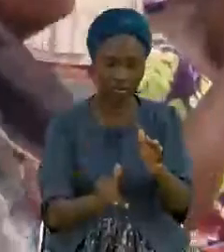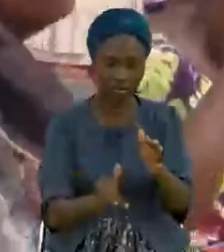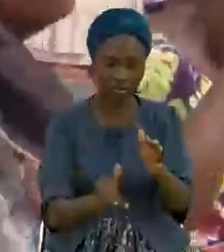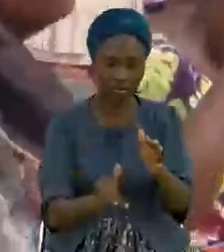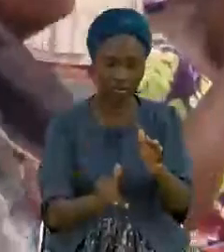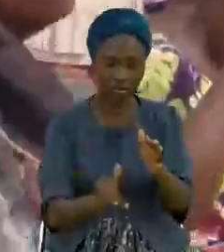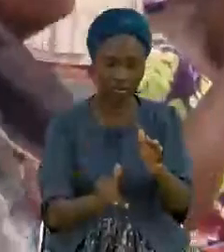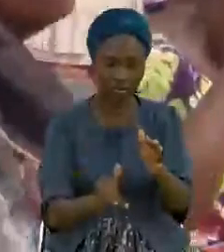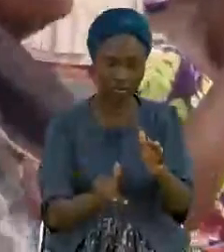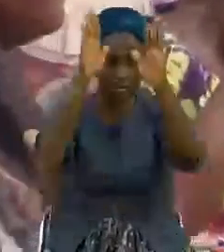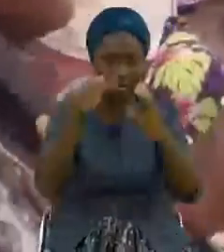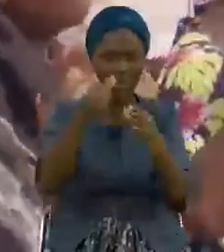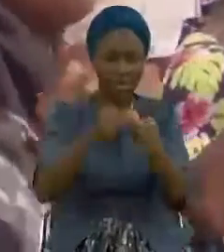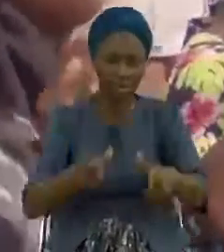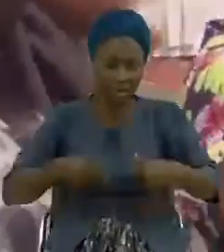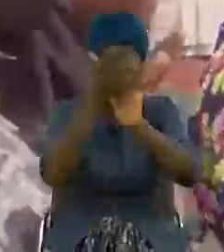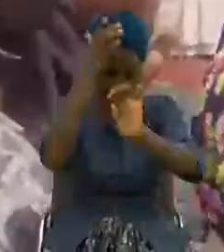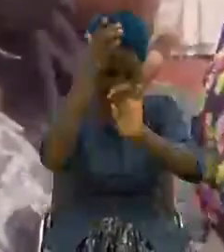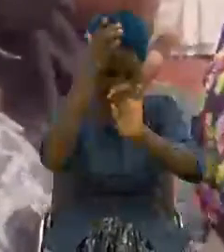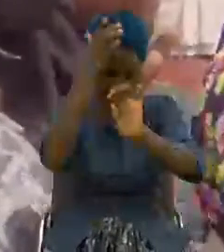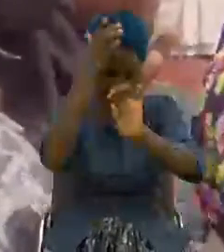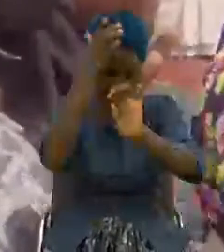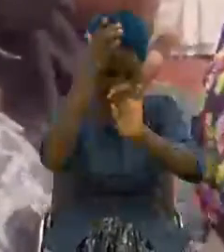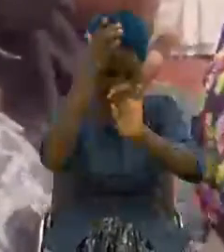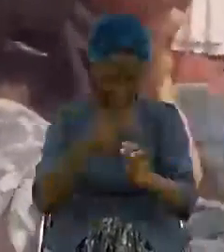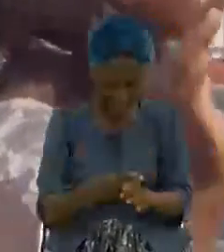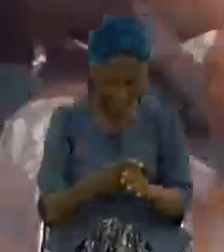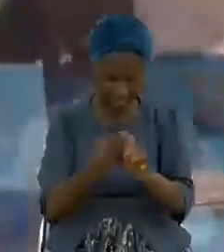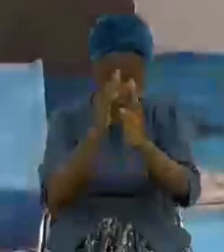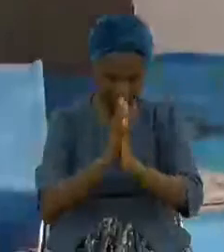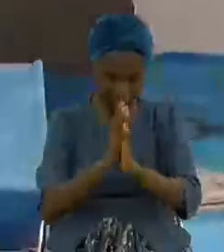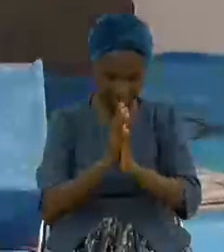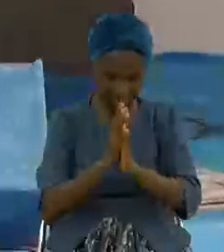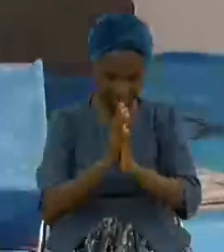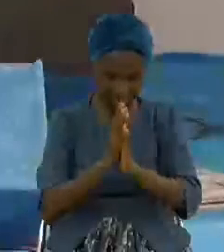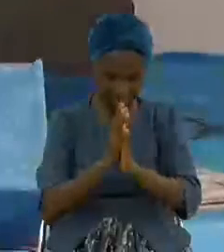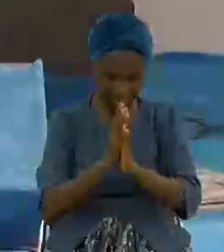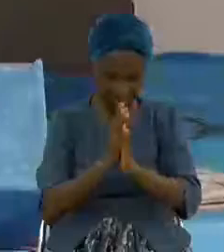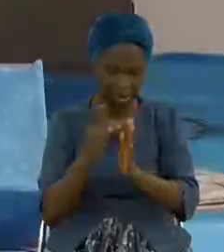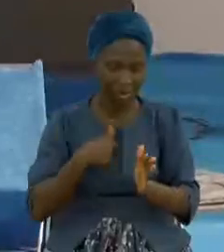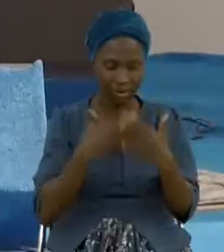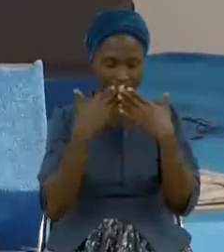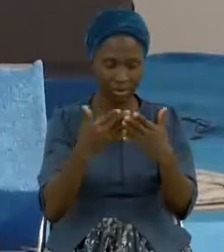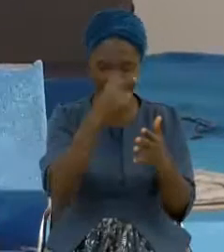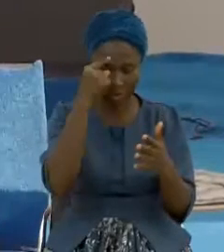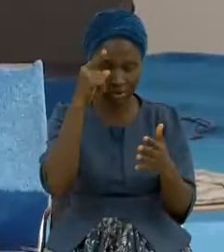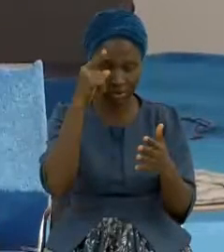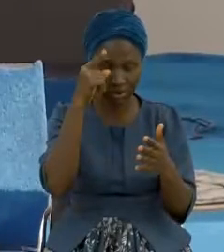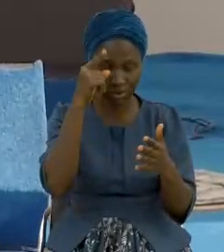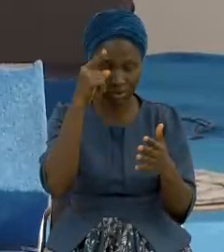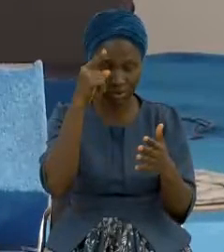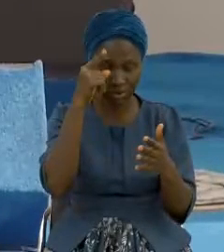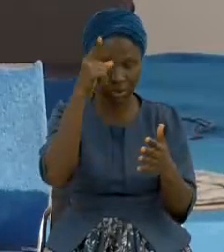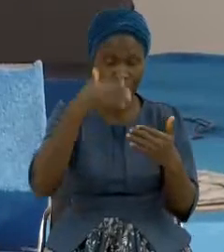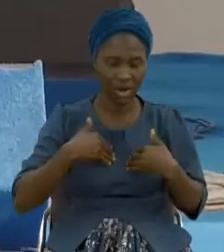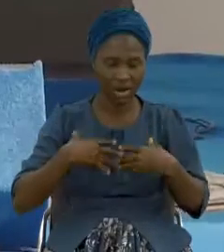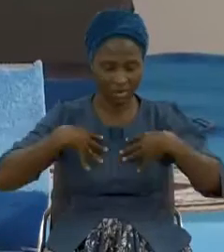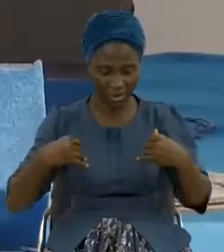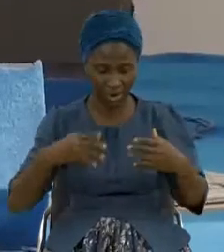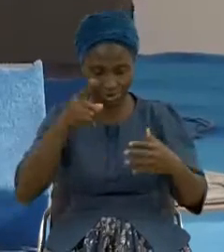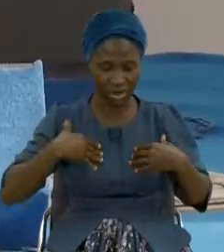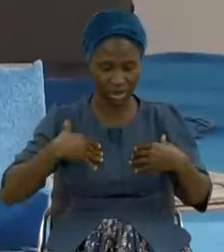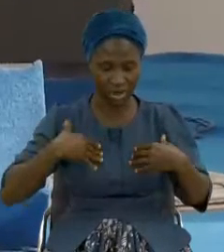name. We thank you because you have cured our faith. And our faith is